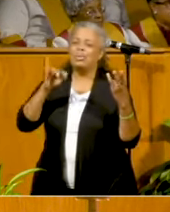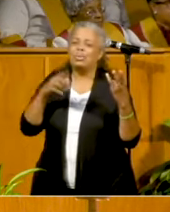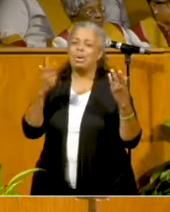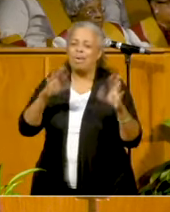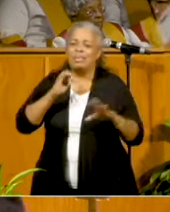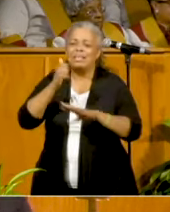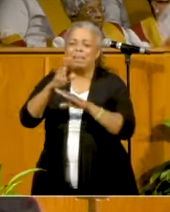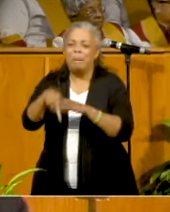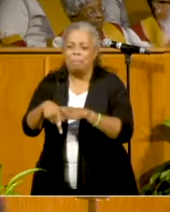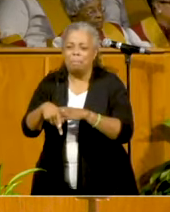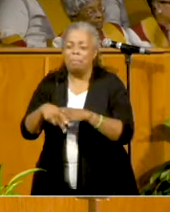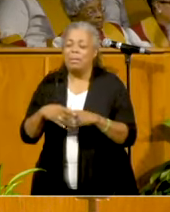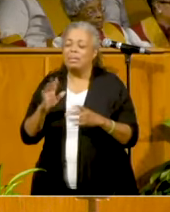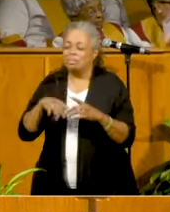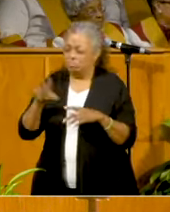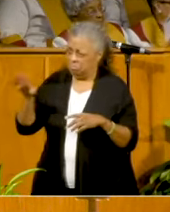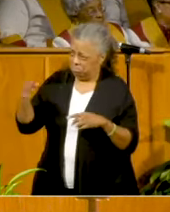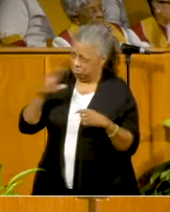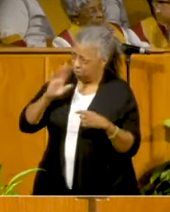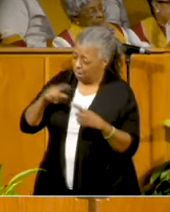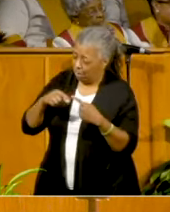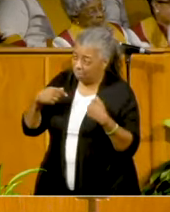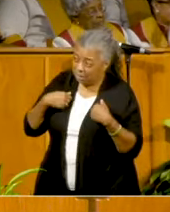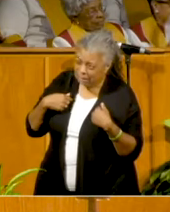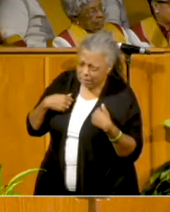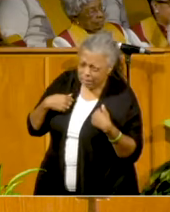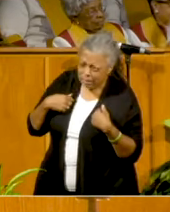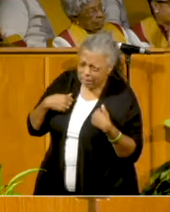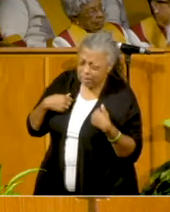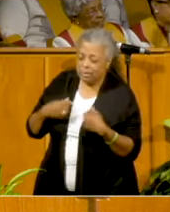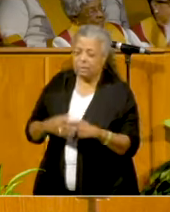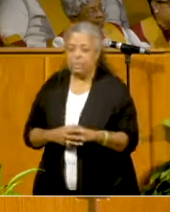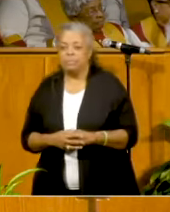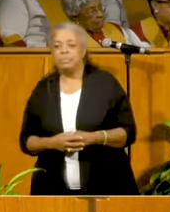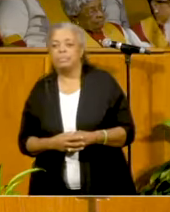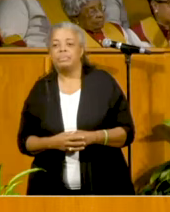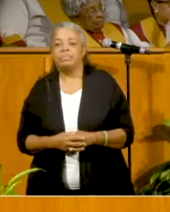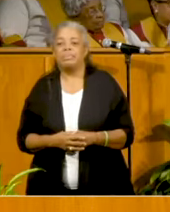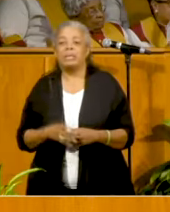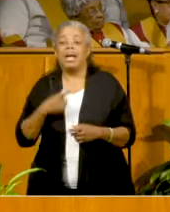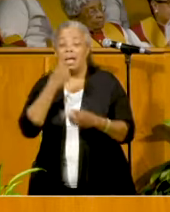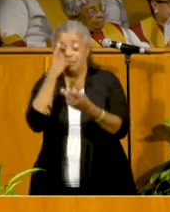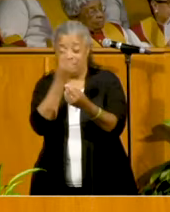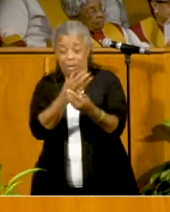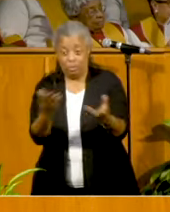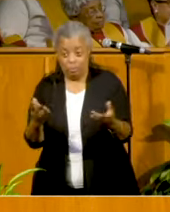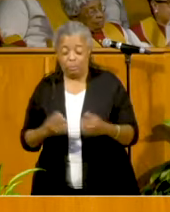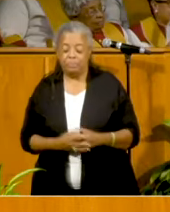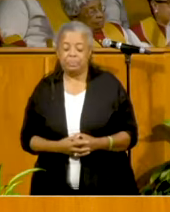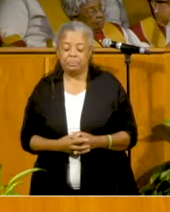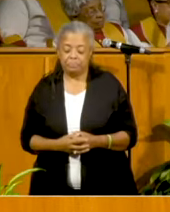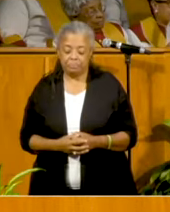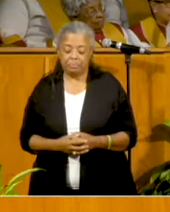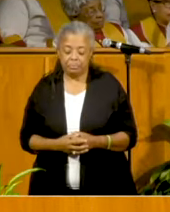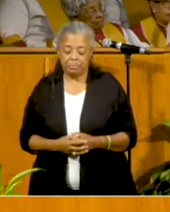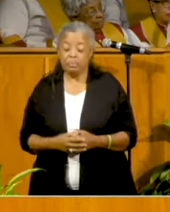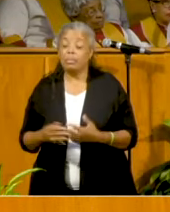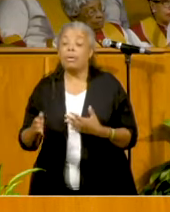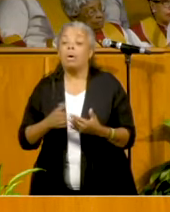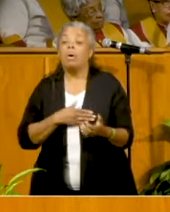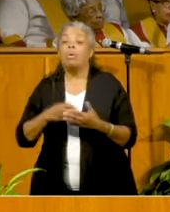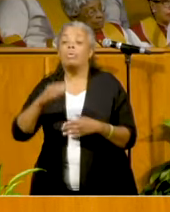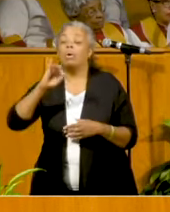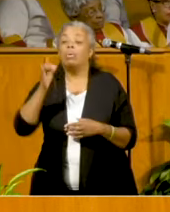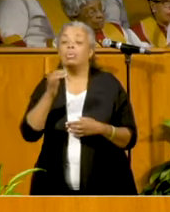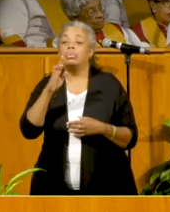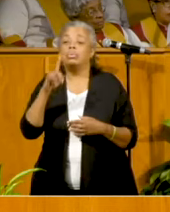And yet he looks at Jesus and says, me? I would argue with you that although Judas has